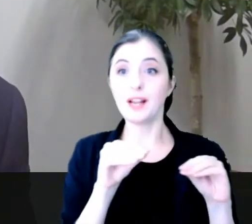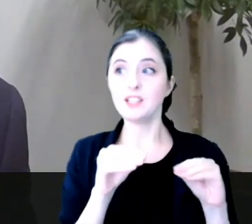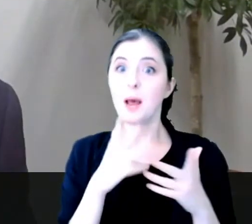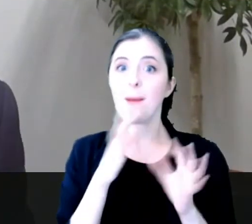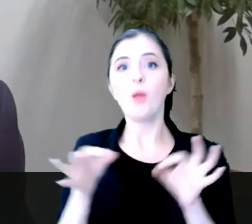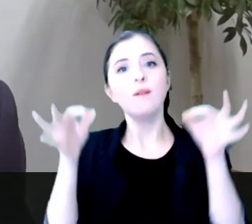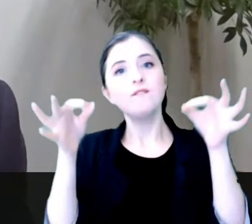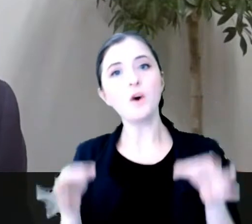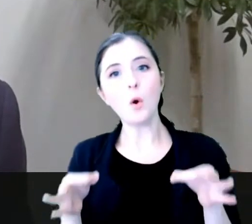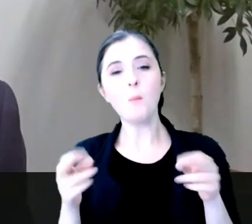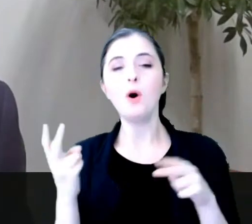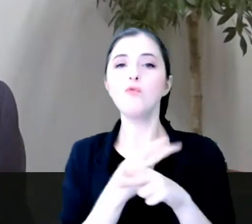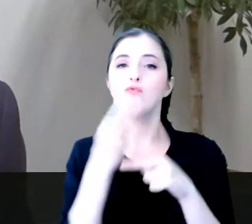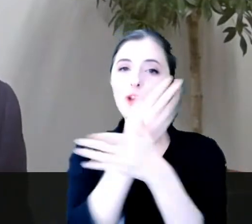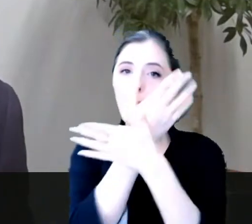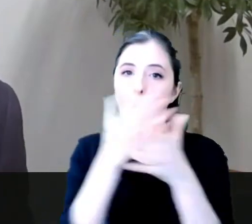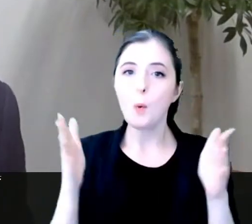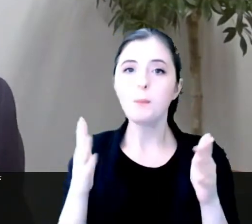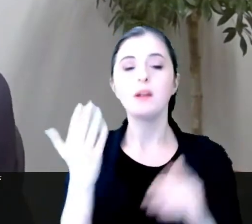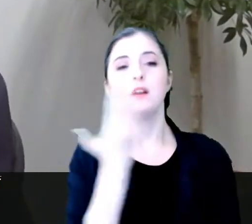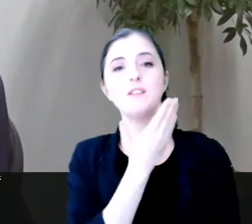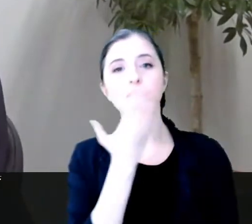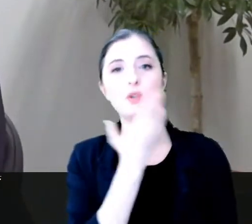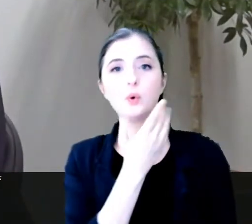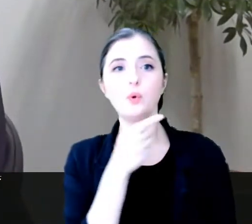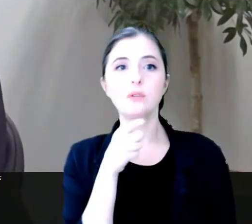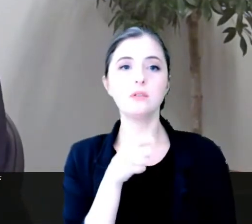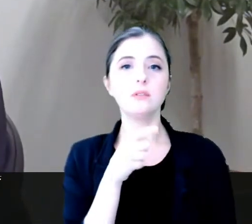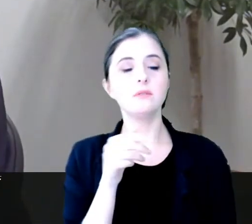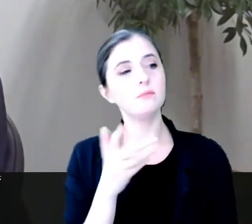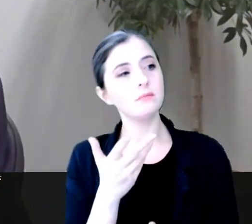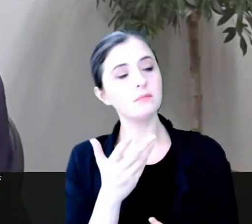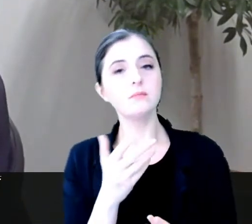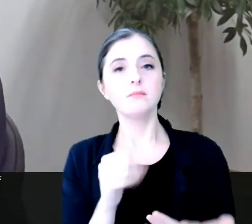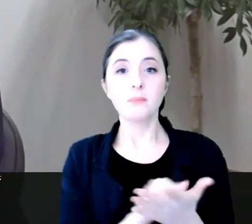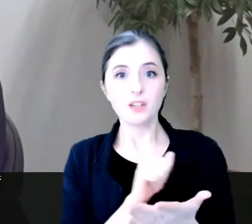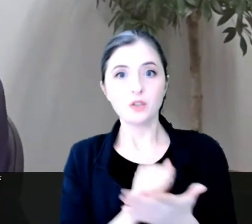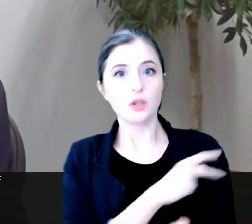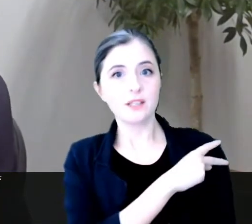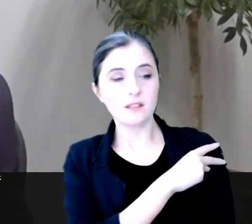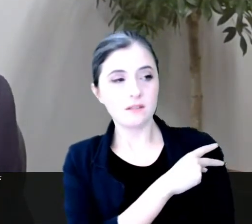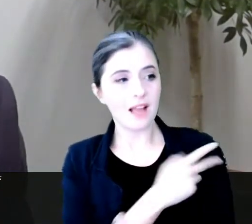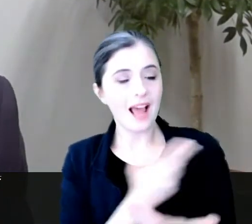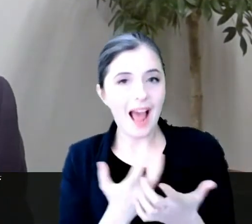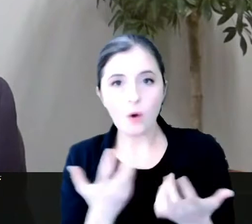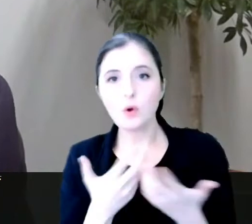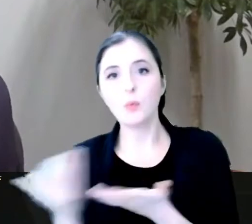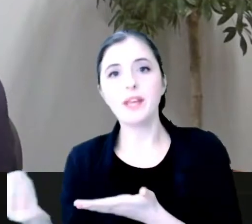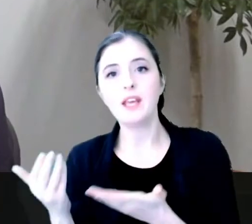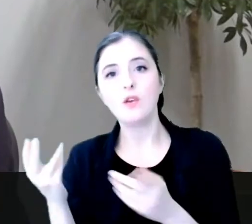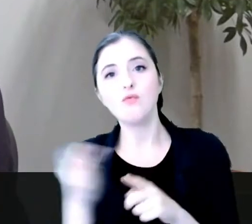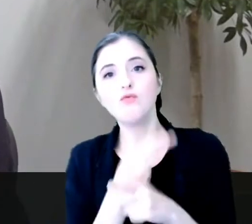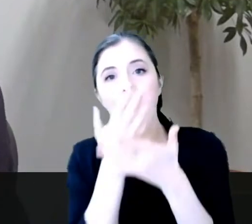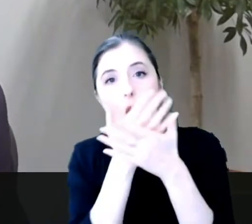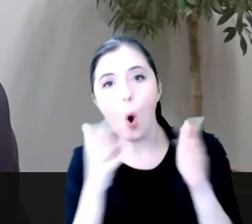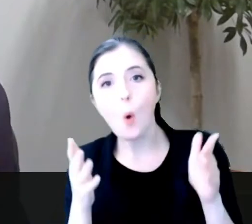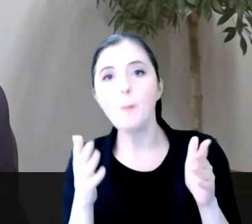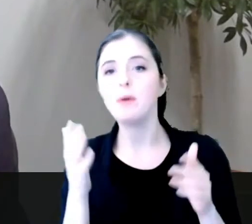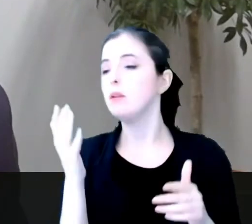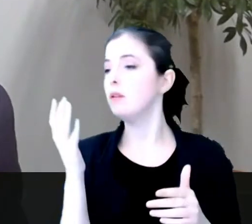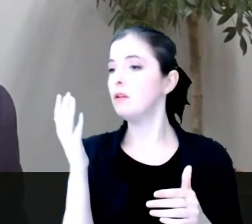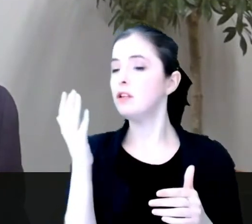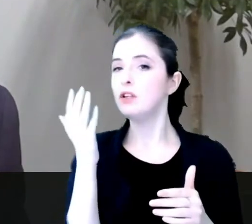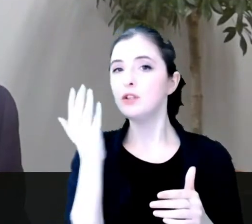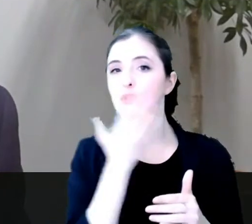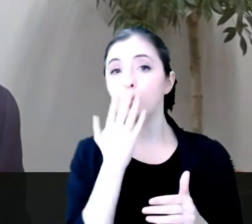are open for some children, staff are there. How do we open schools safely for all the other children? And the government's going to be publishing